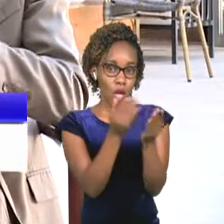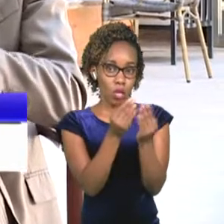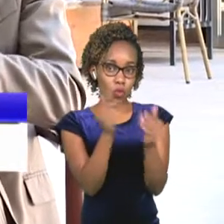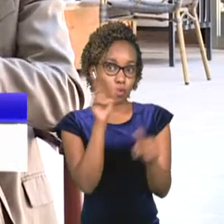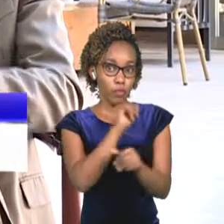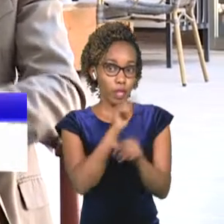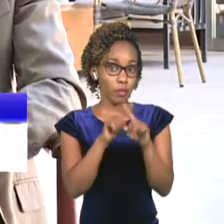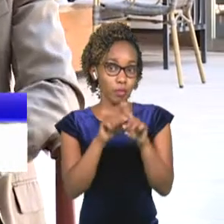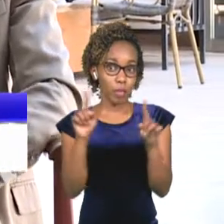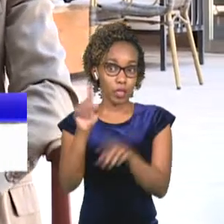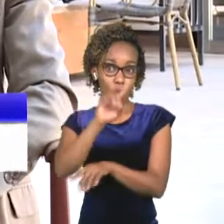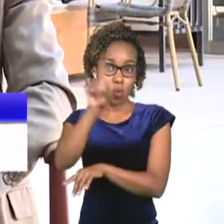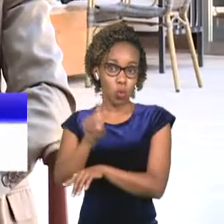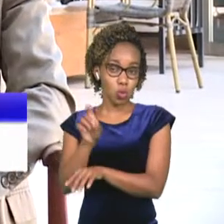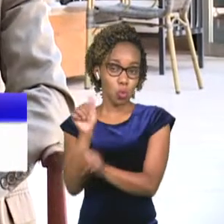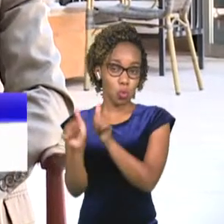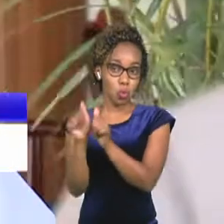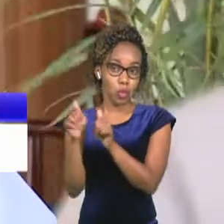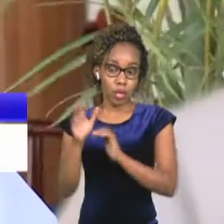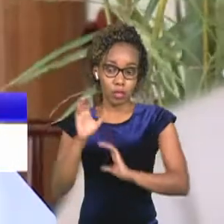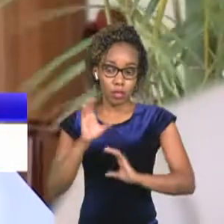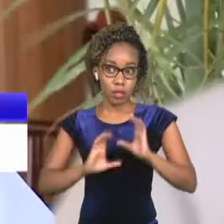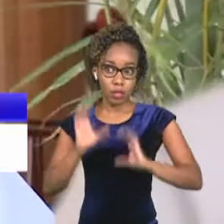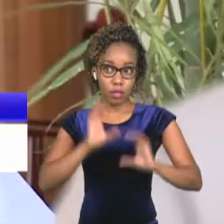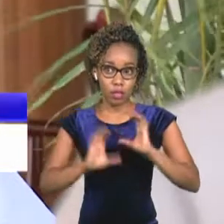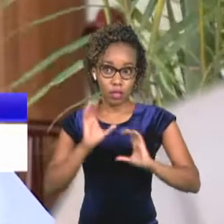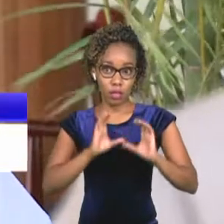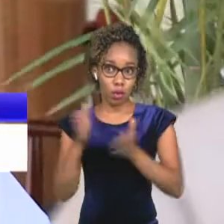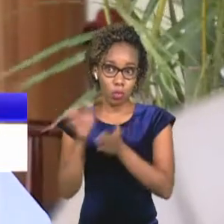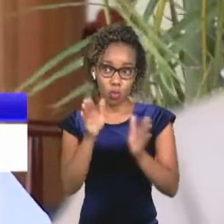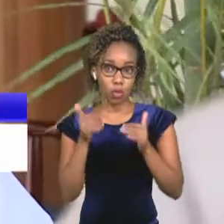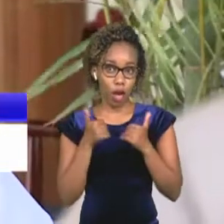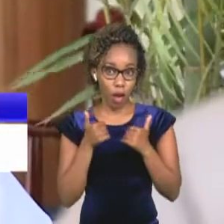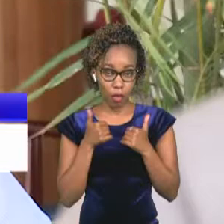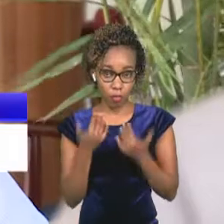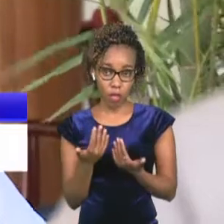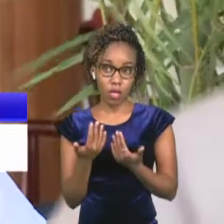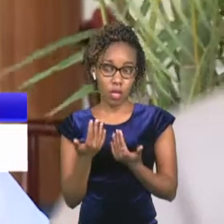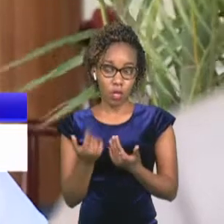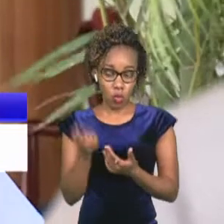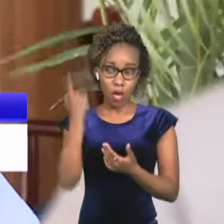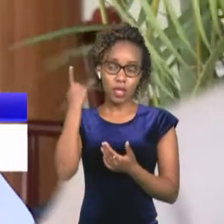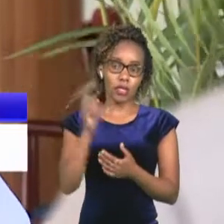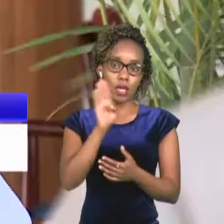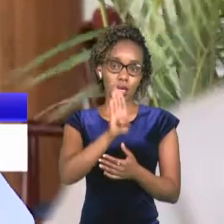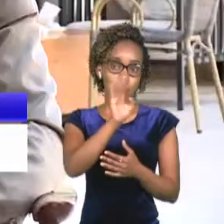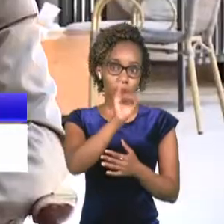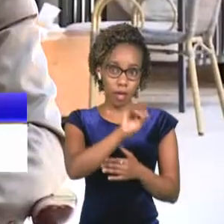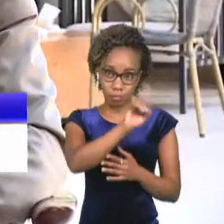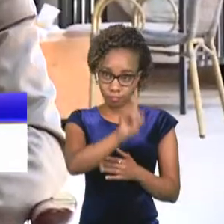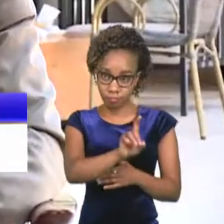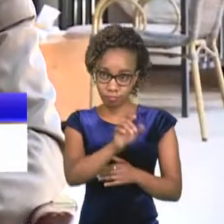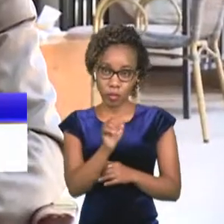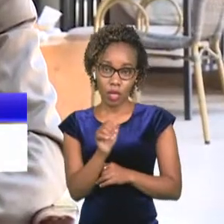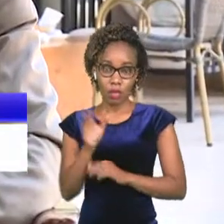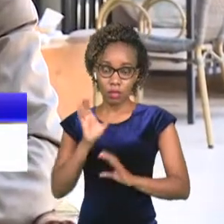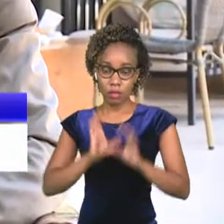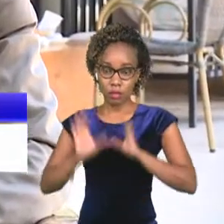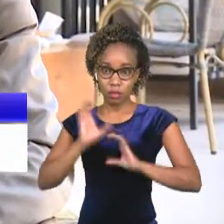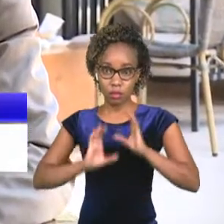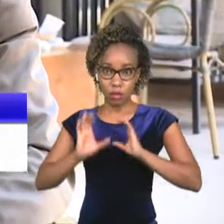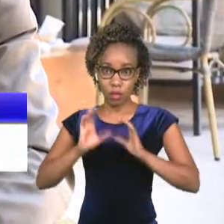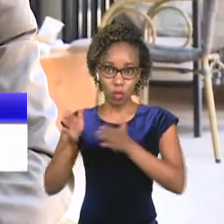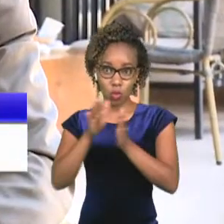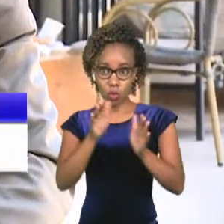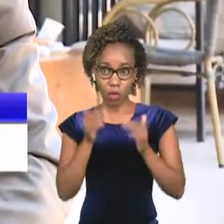the question is, have the citizens been given an opportunity to resonate with them? Now, two things. One is that the citizens have been given